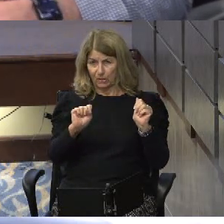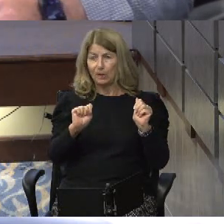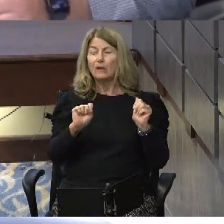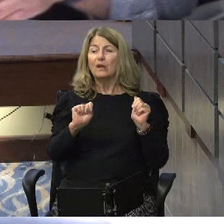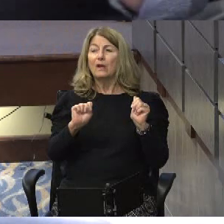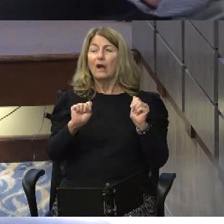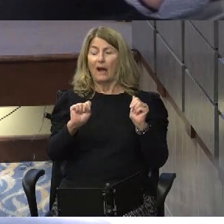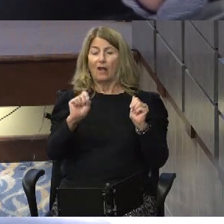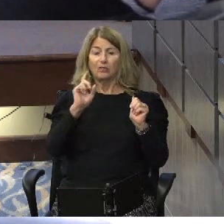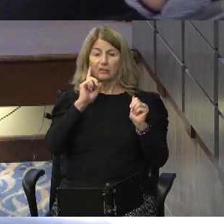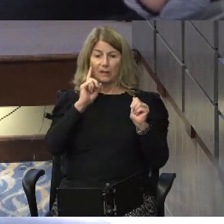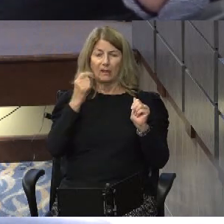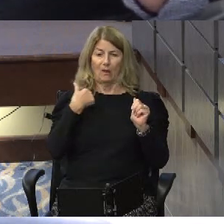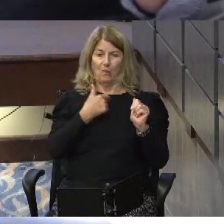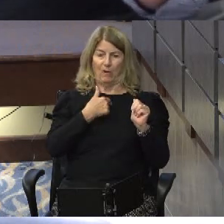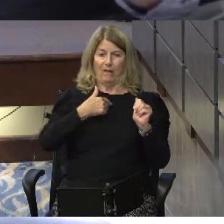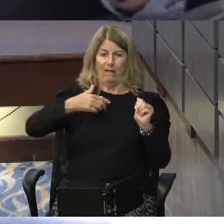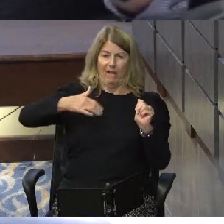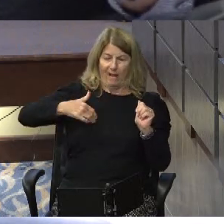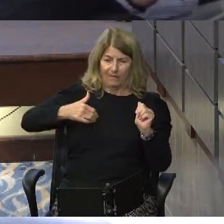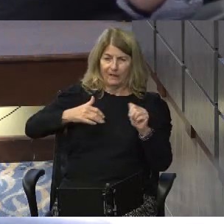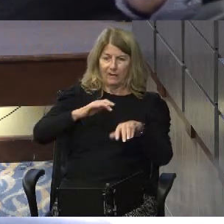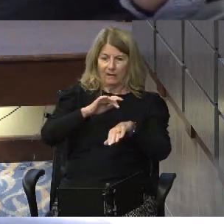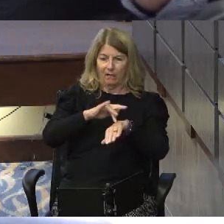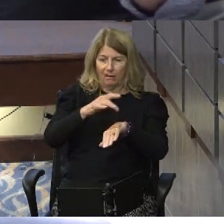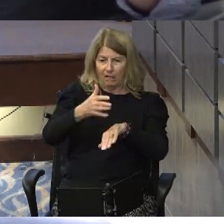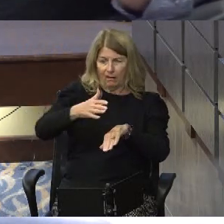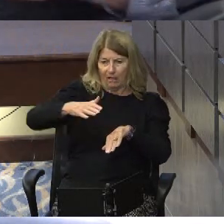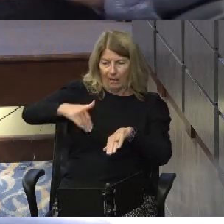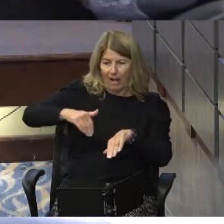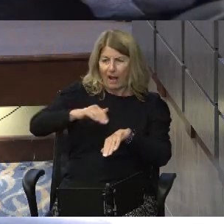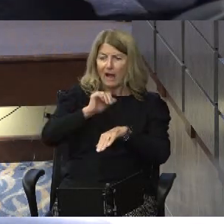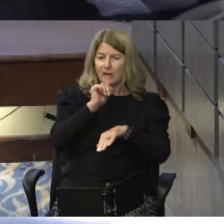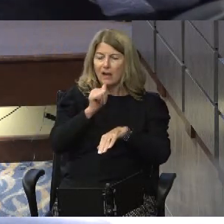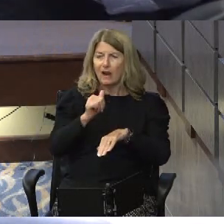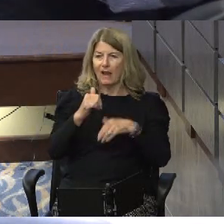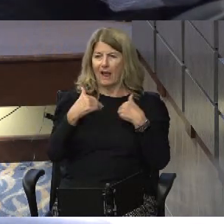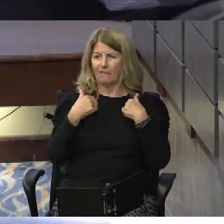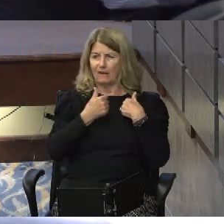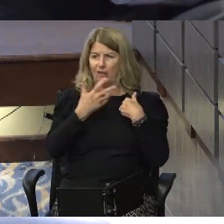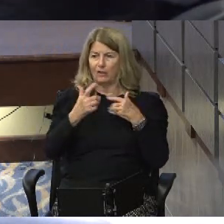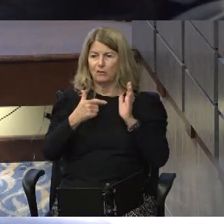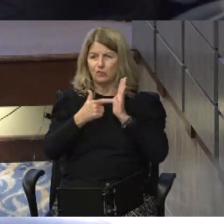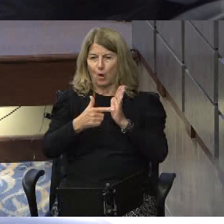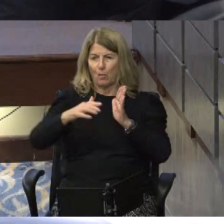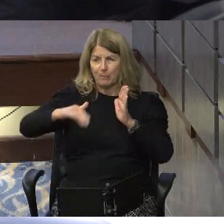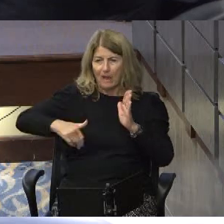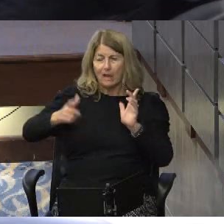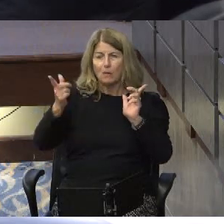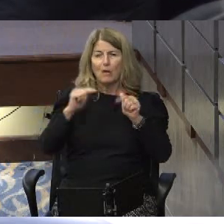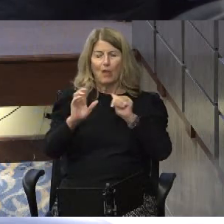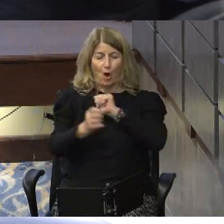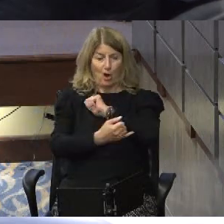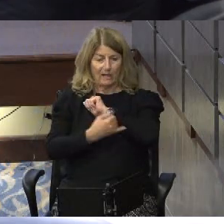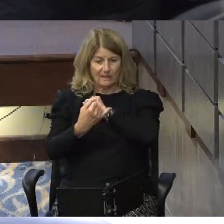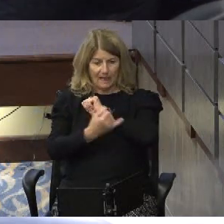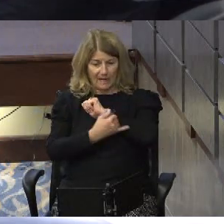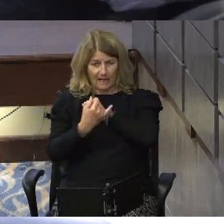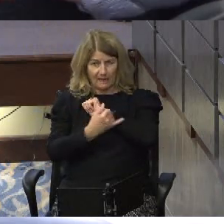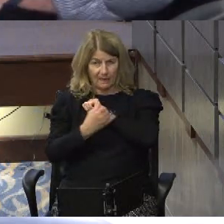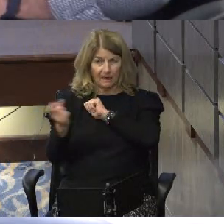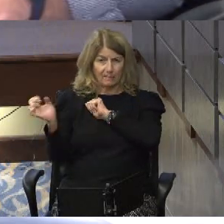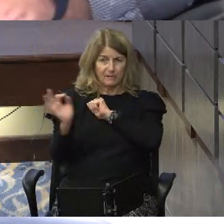think we haven't quite been there yet because I don't have anything to show them. Once the architect schematics come back to us, we have a site